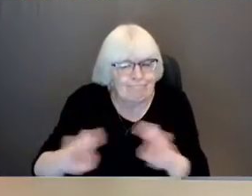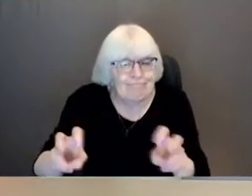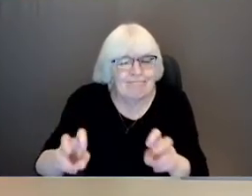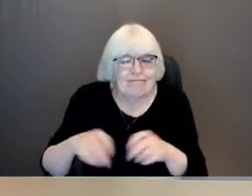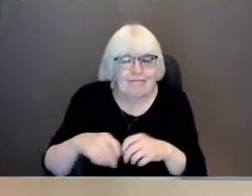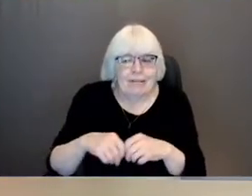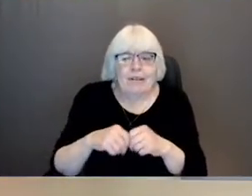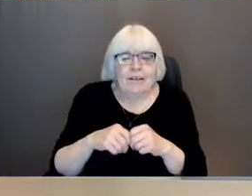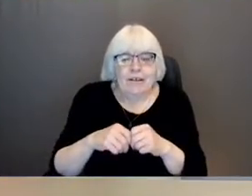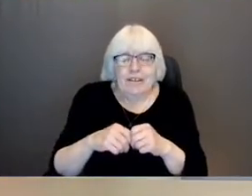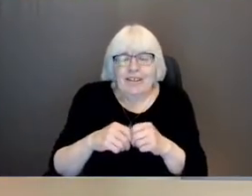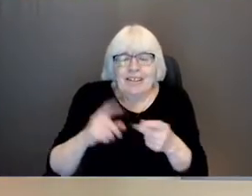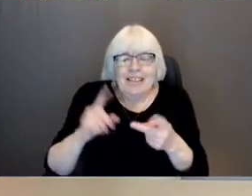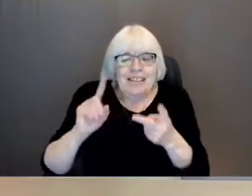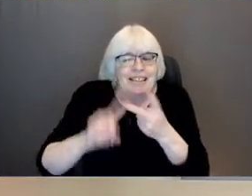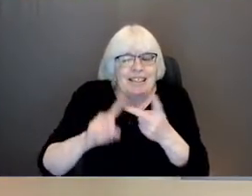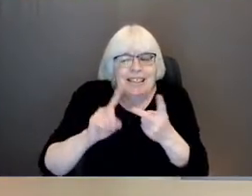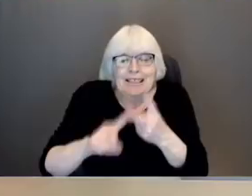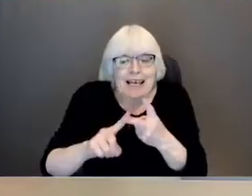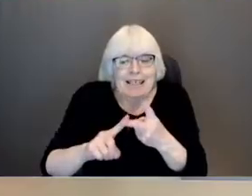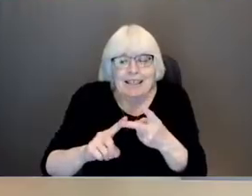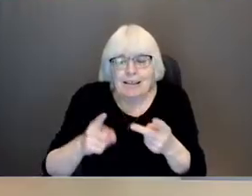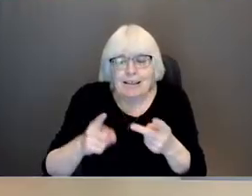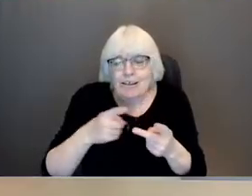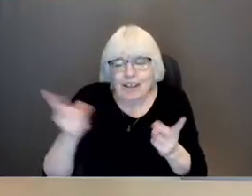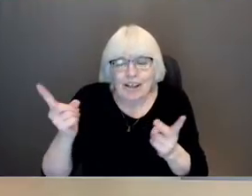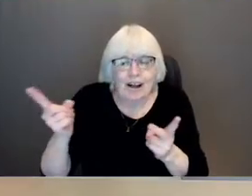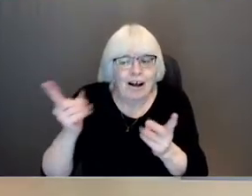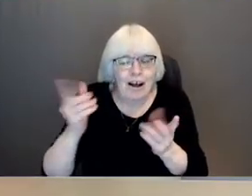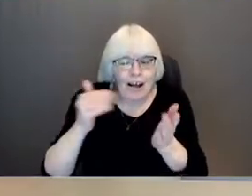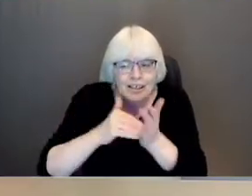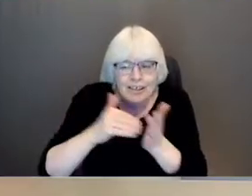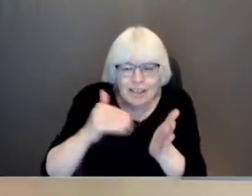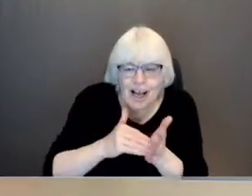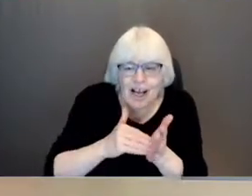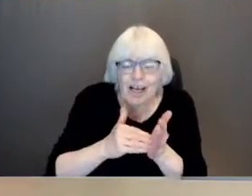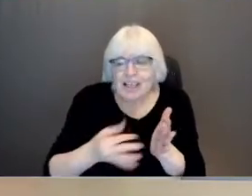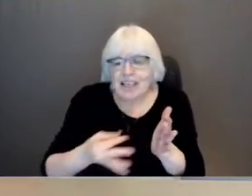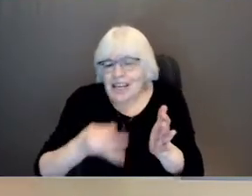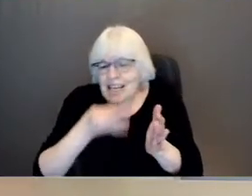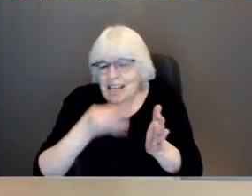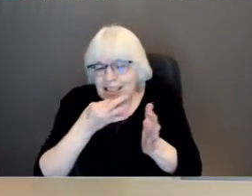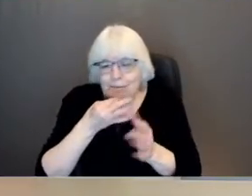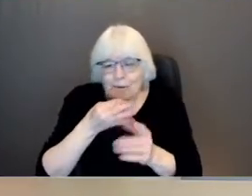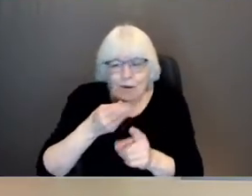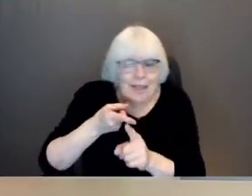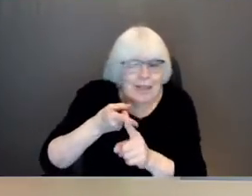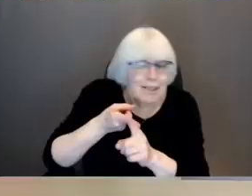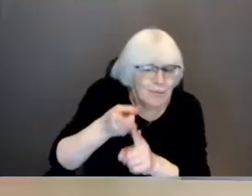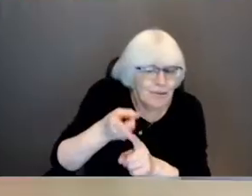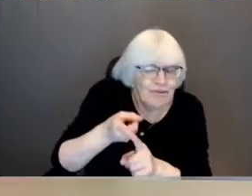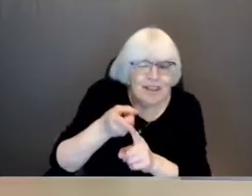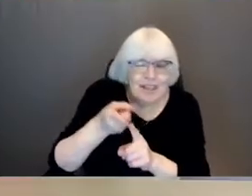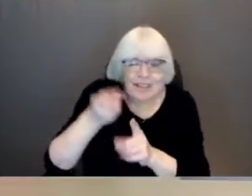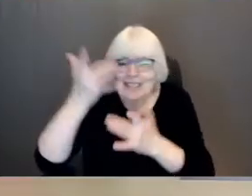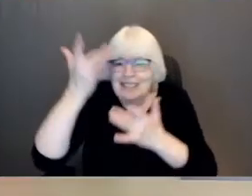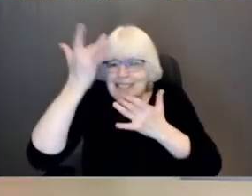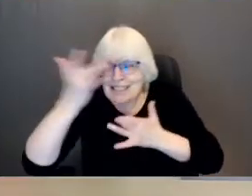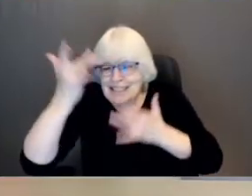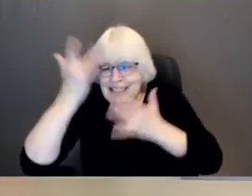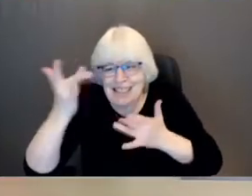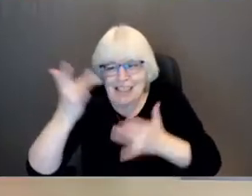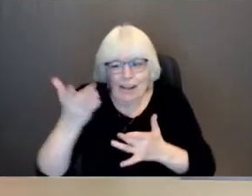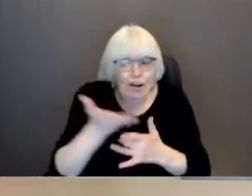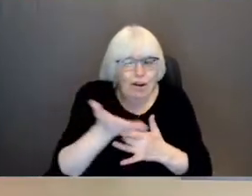across the world, and what they know about viruses. So